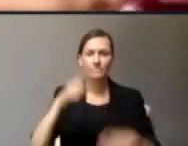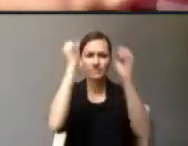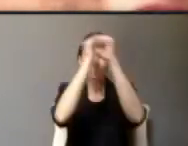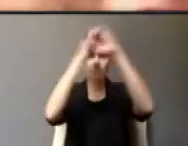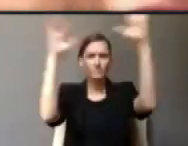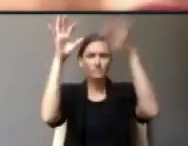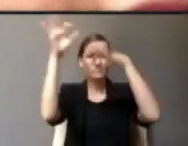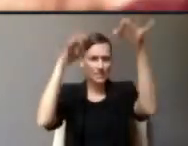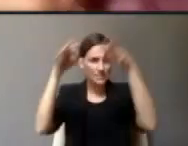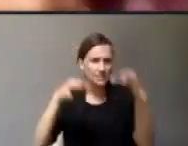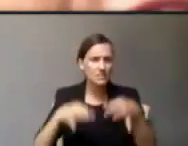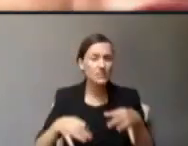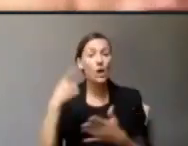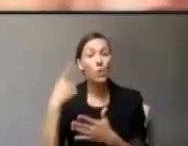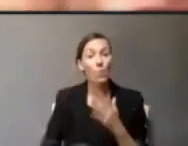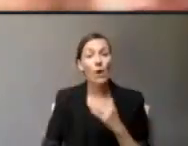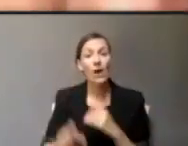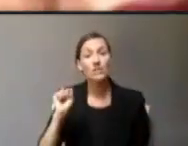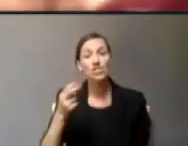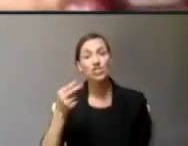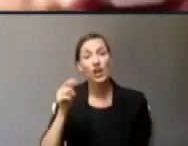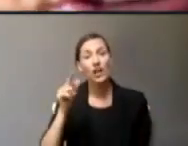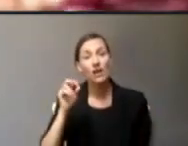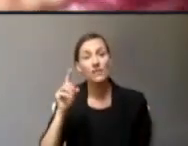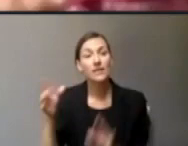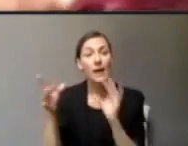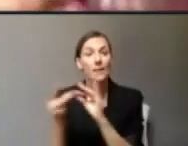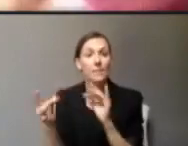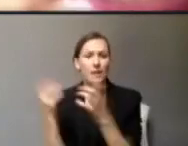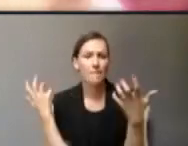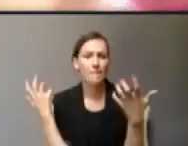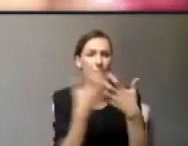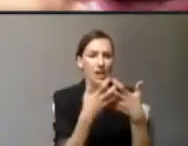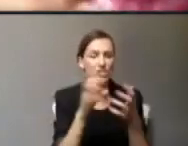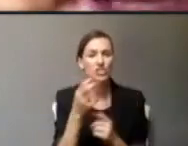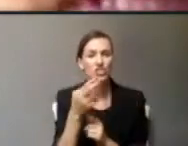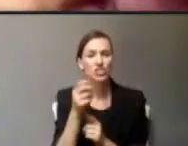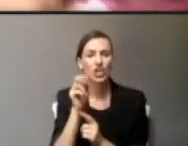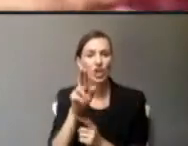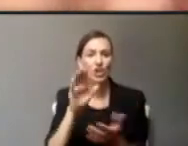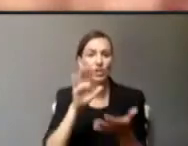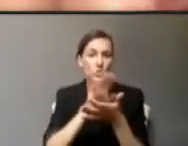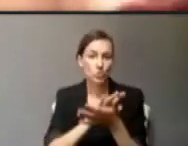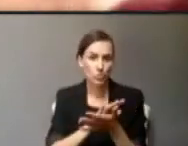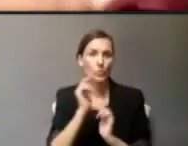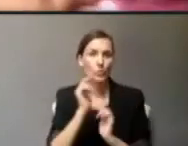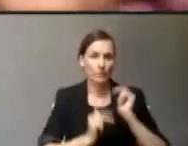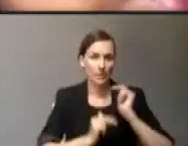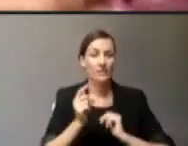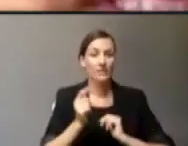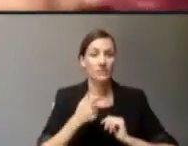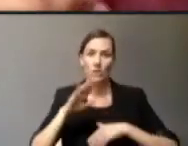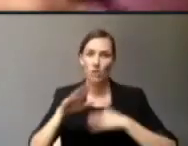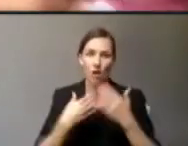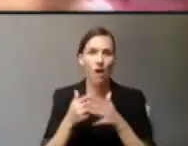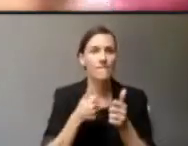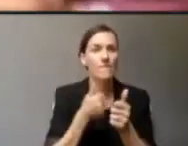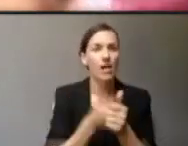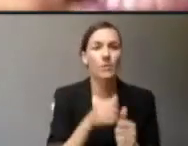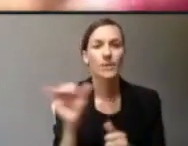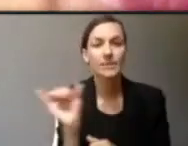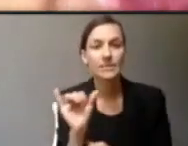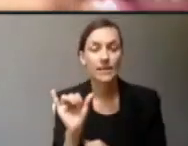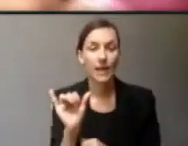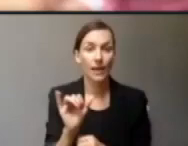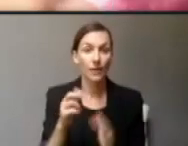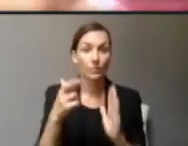lot of what Charlonda said matches what you see happening in charter school buildings, because ultimately we are all following the same guidelines, have